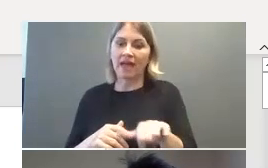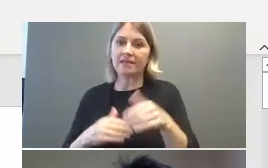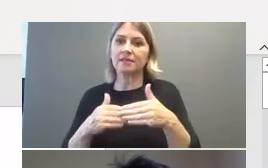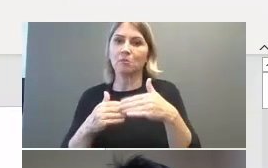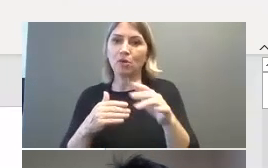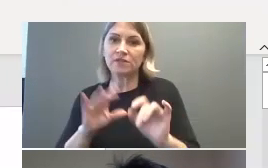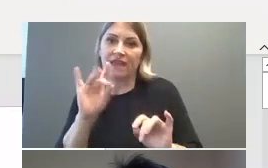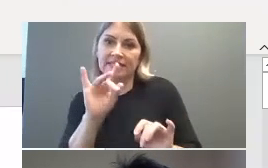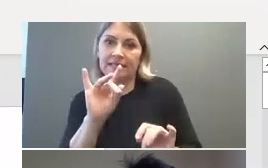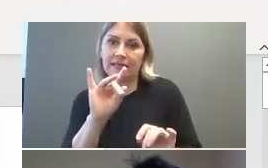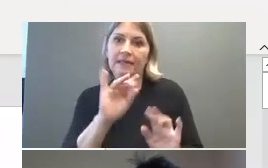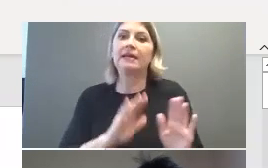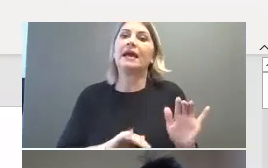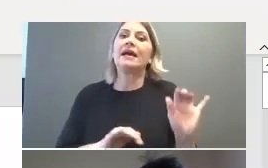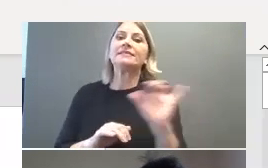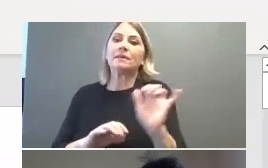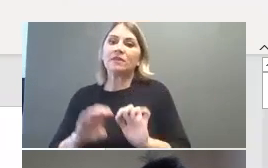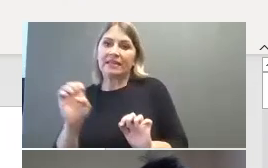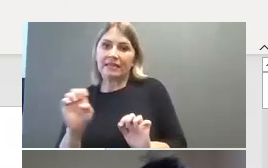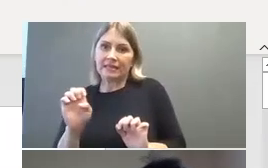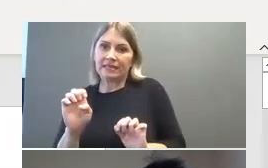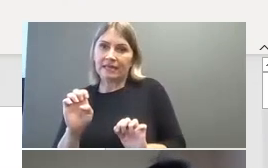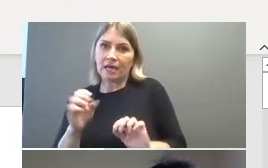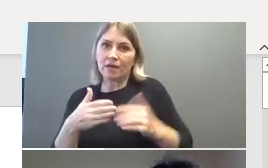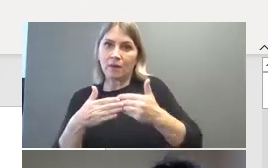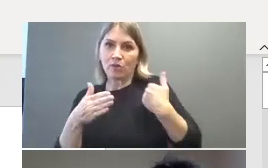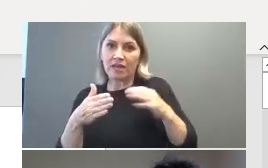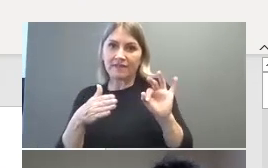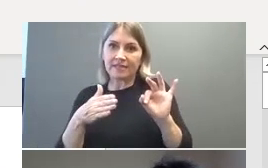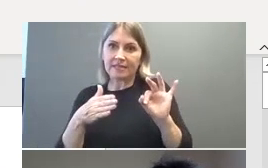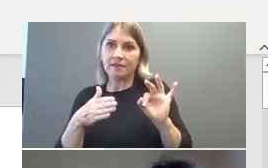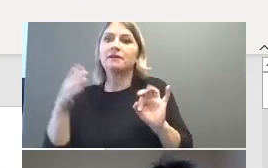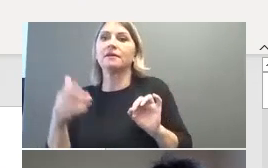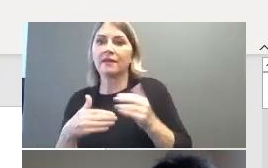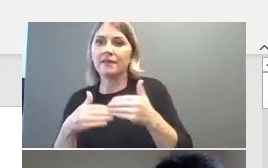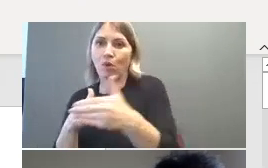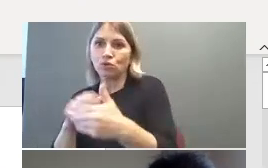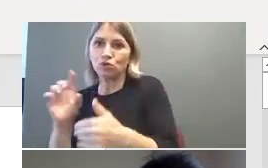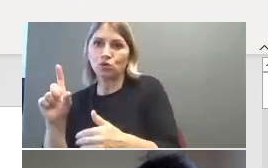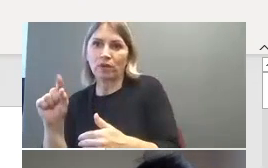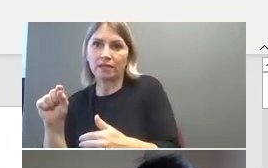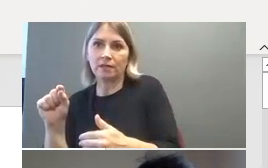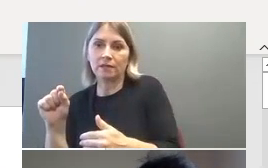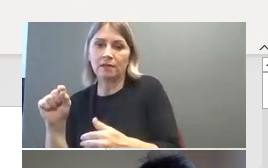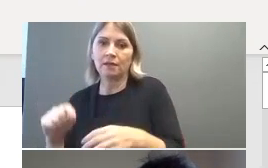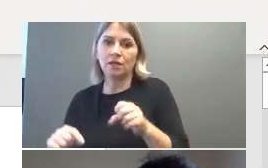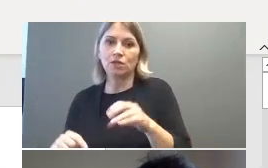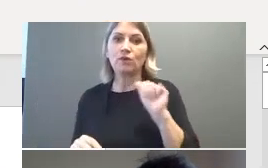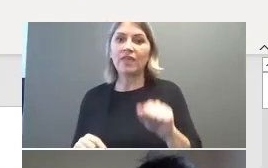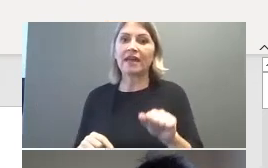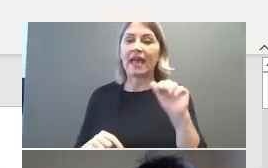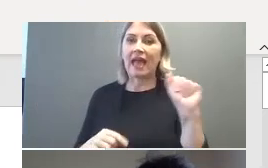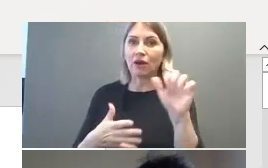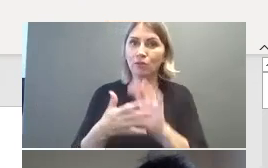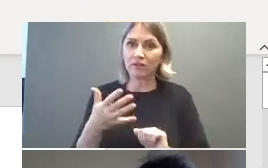18. Similarly, AE gets a pre-visit and post visit number of 19 and 20. Interesting that this algorithm, if B and